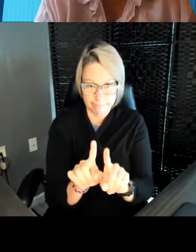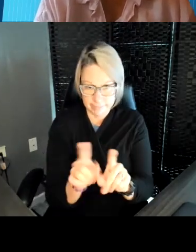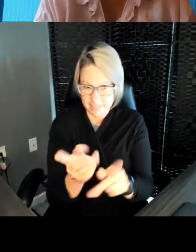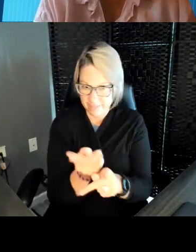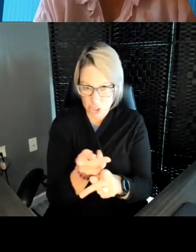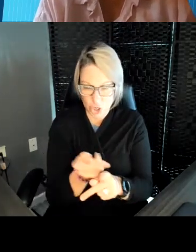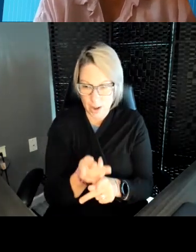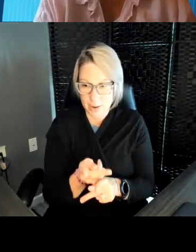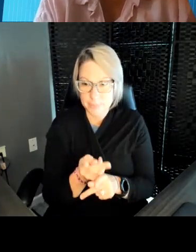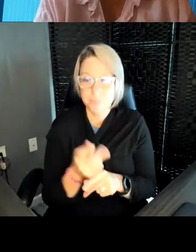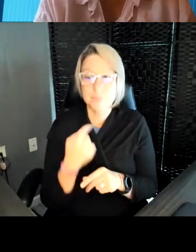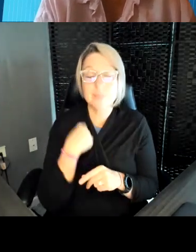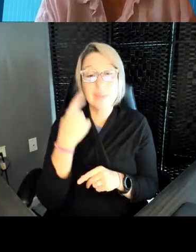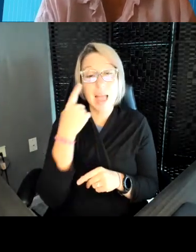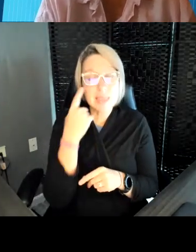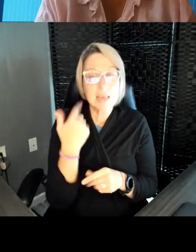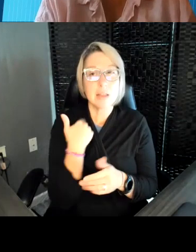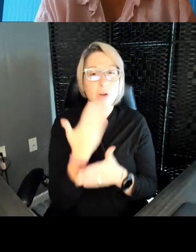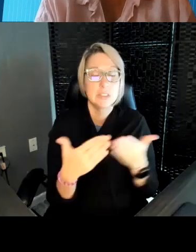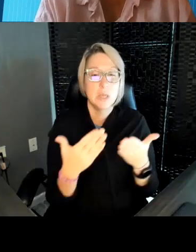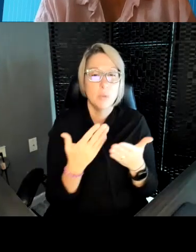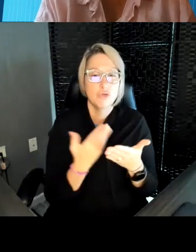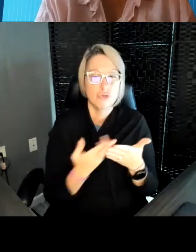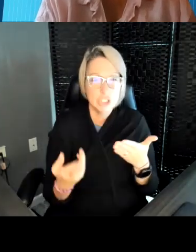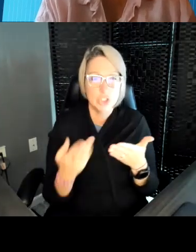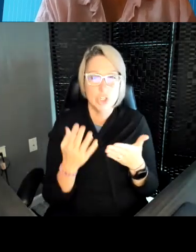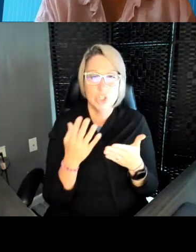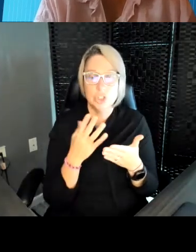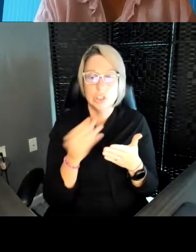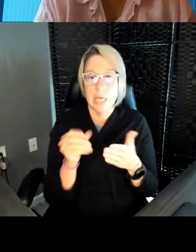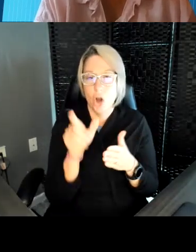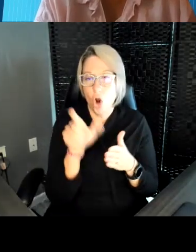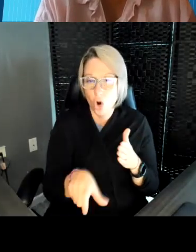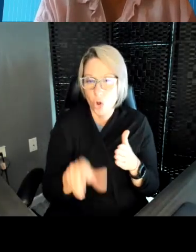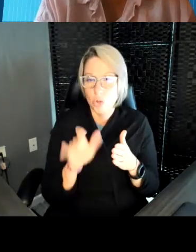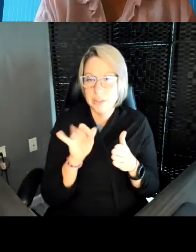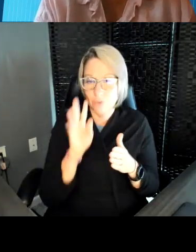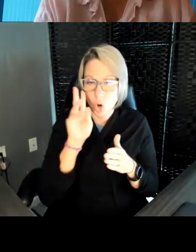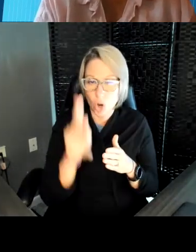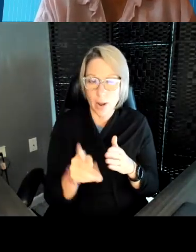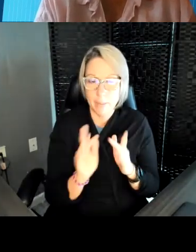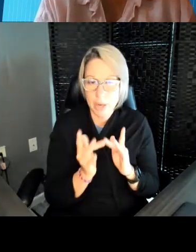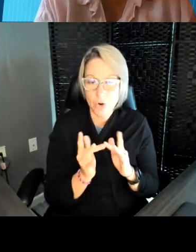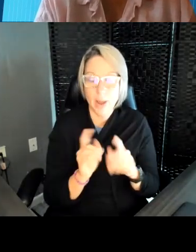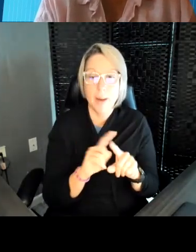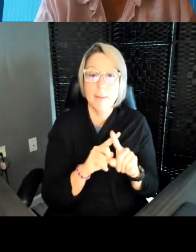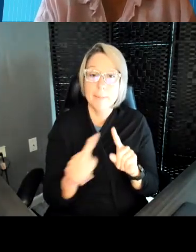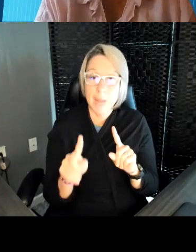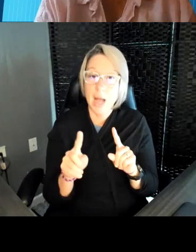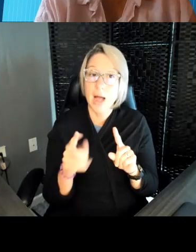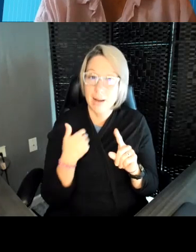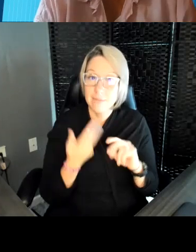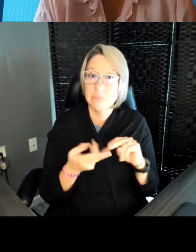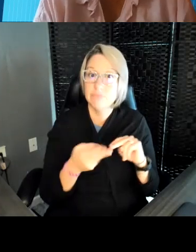I think there's some research. I think there's some scholarly articles if you Google it, but it is an increased incidence